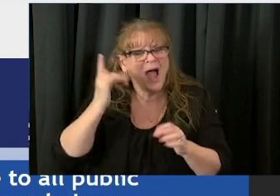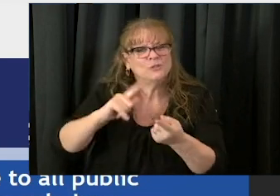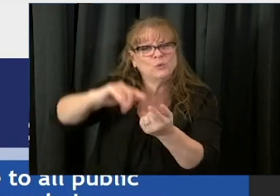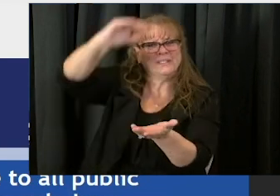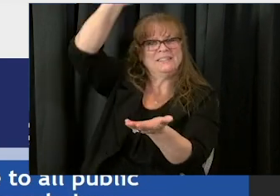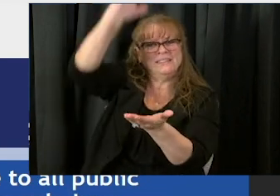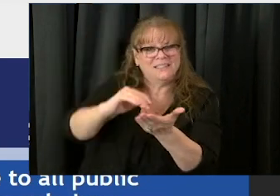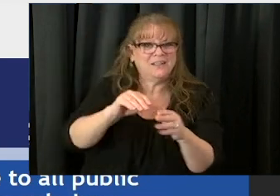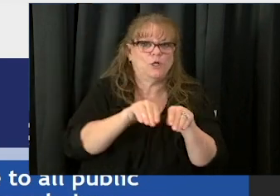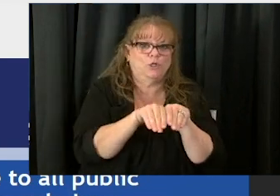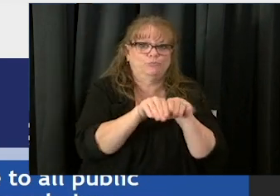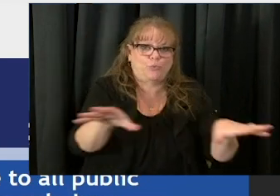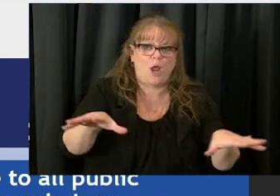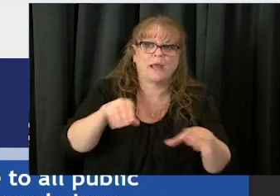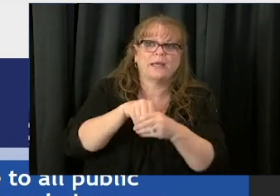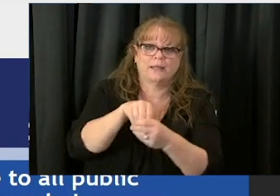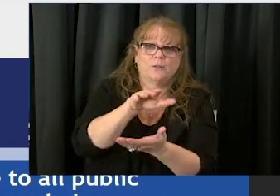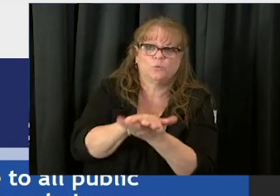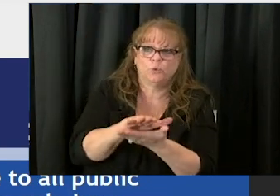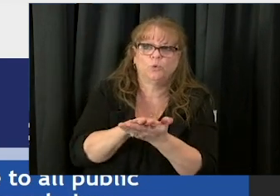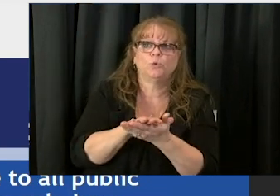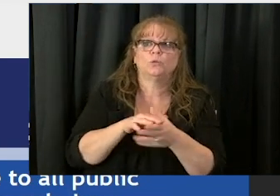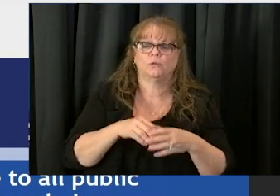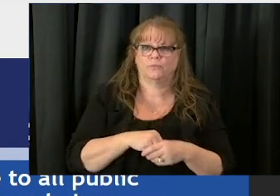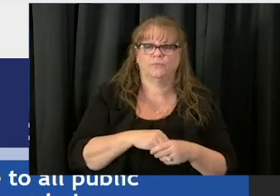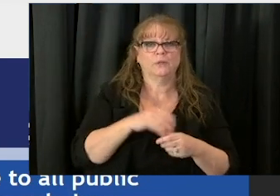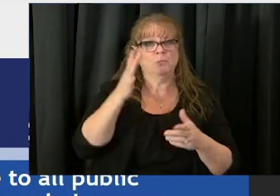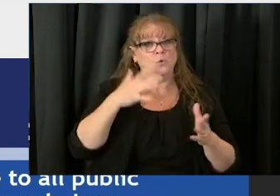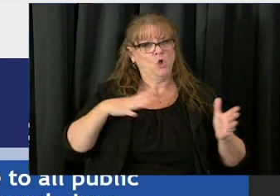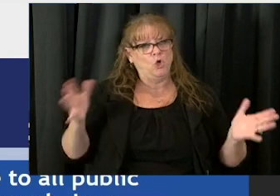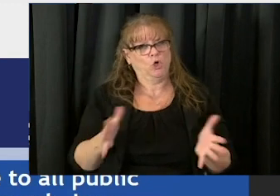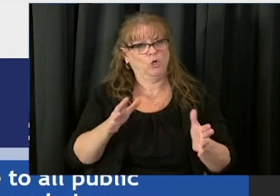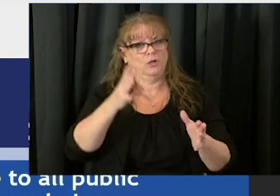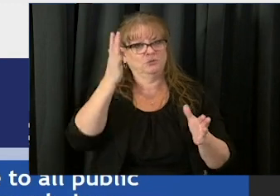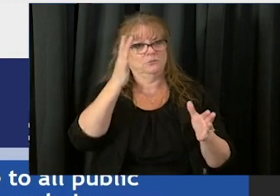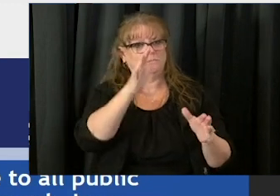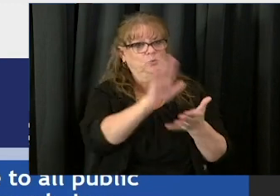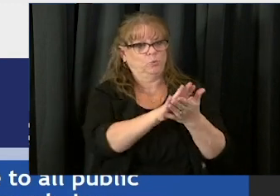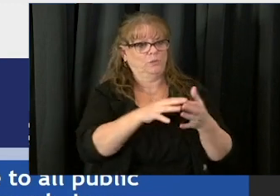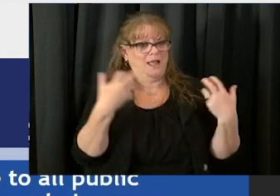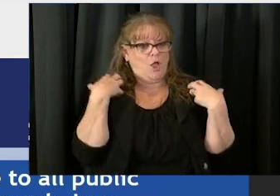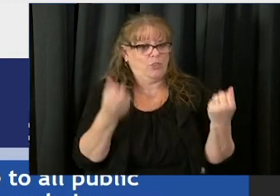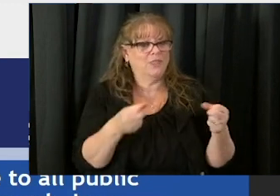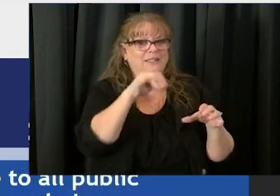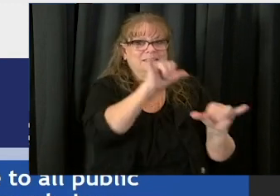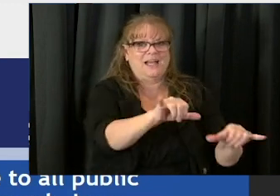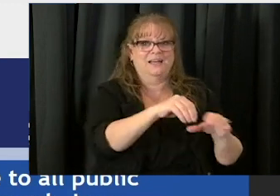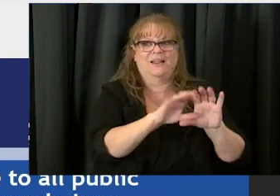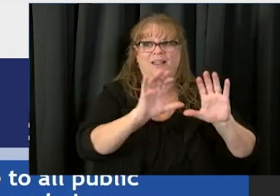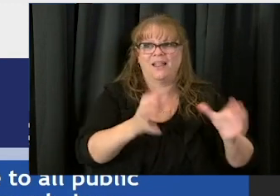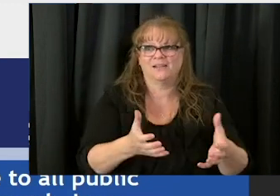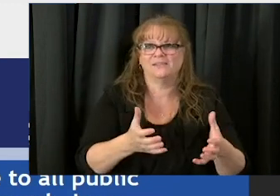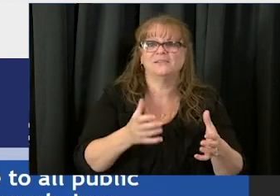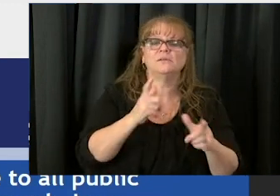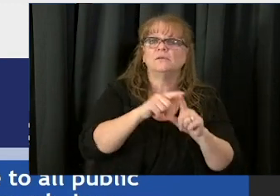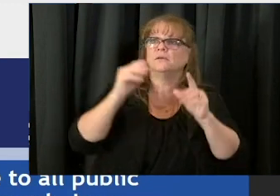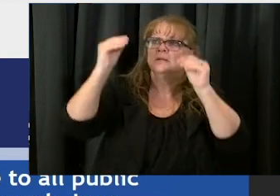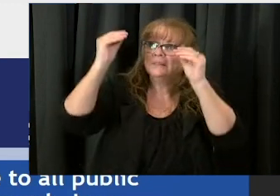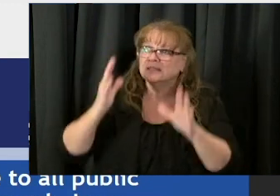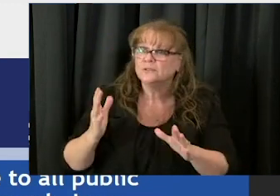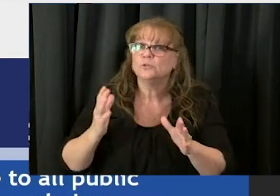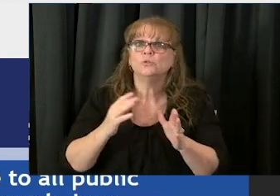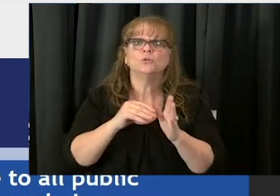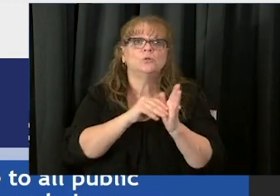to educators, school staff, students, and families, one of only 3 states in the country. Easy, cheap,